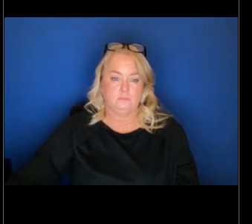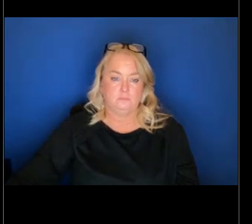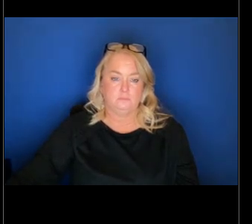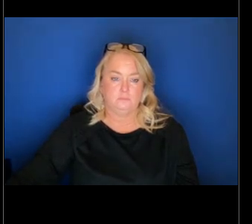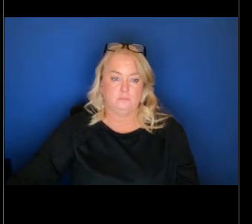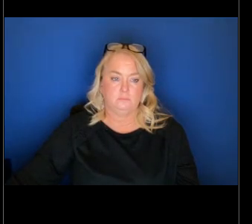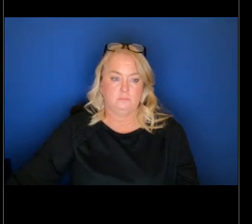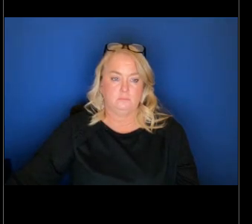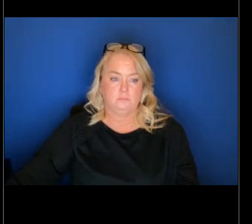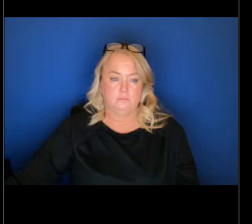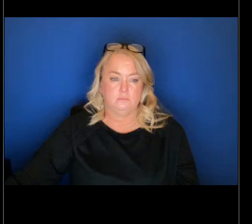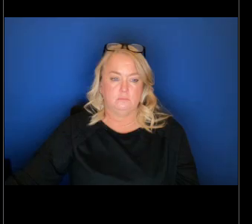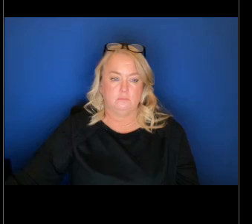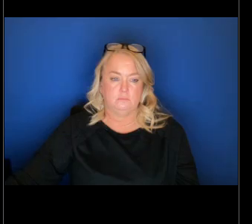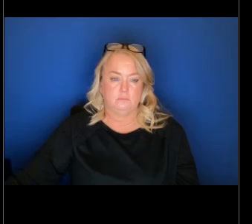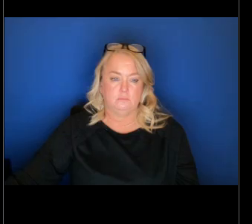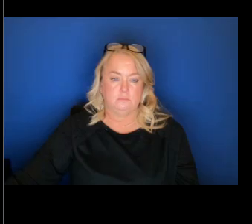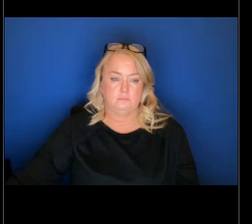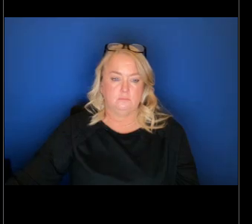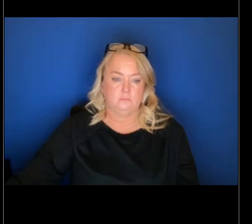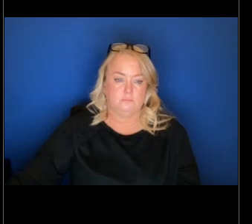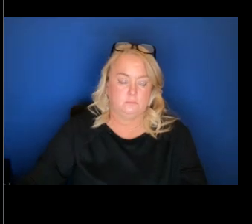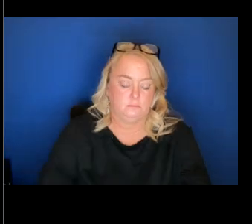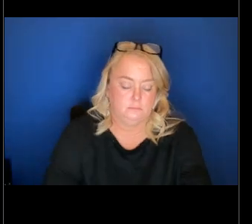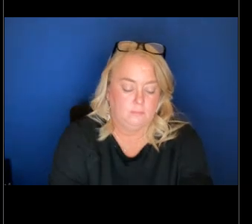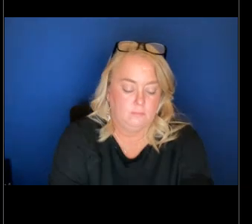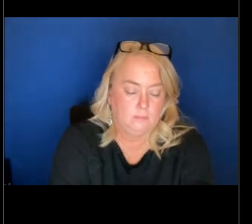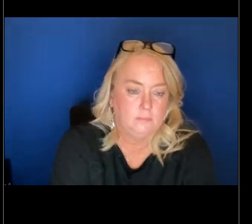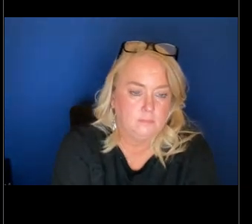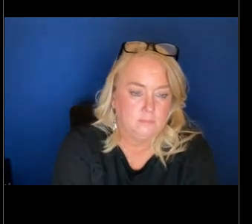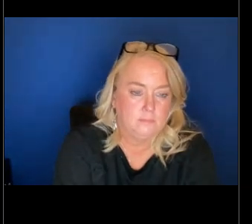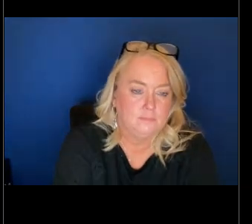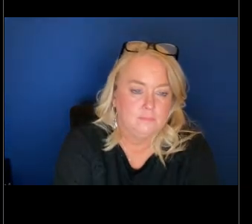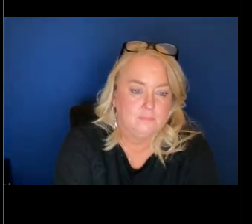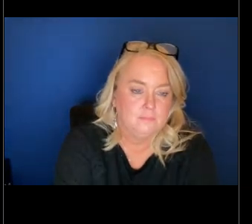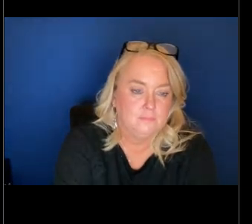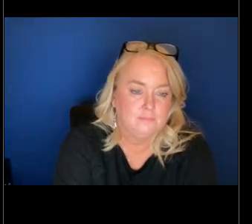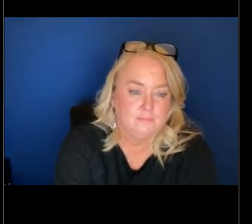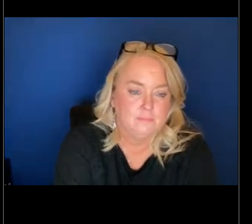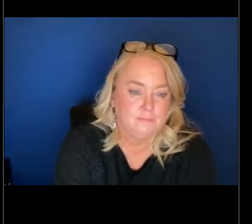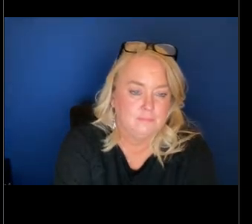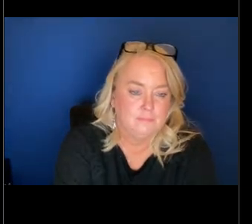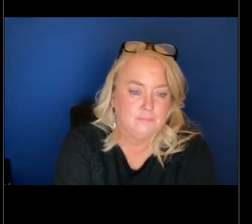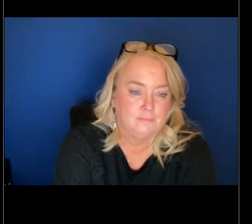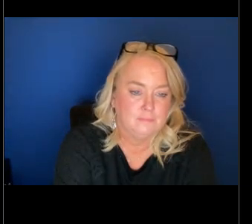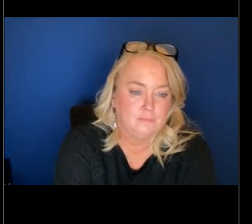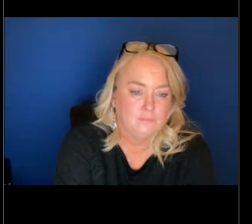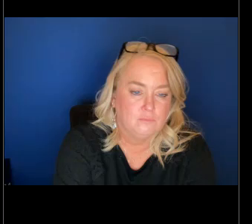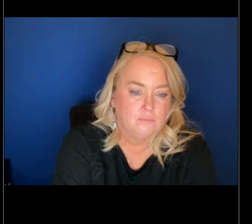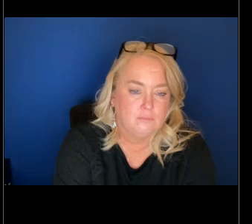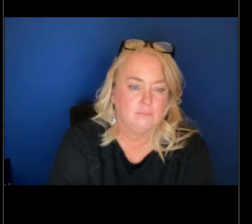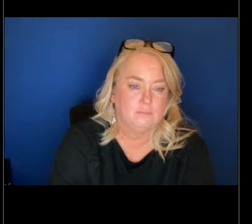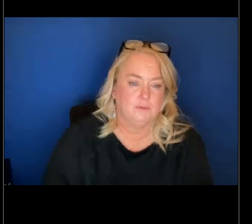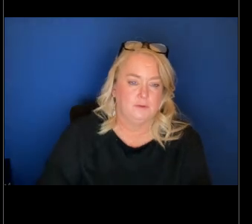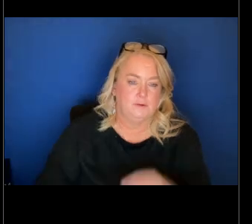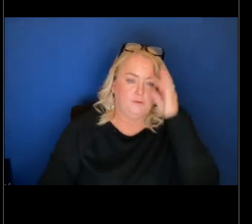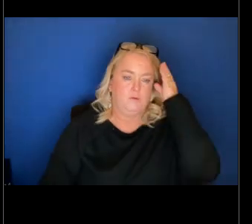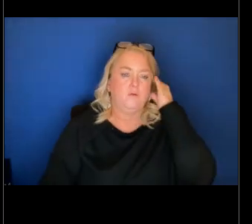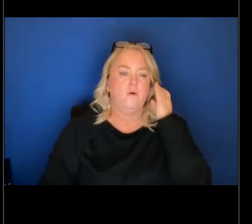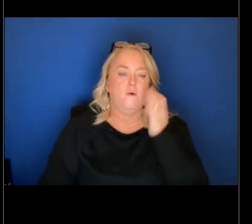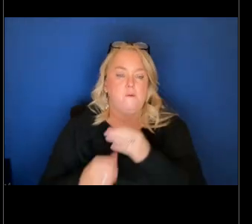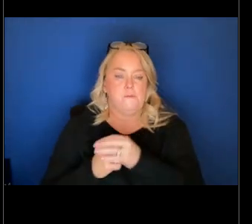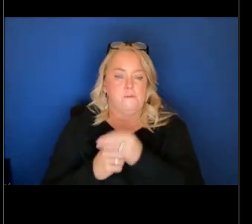Looks like we've got just about everyone. I'm going to close this poll. And Krista, we'll pass it on to you to wrap up topic